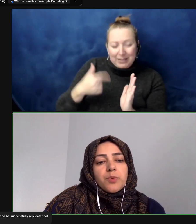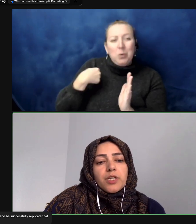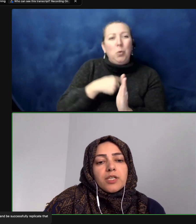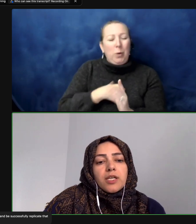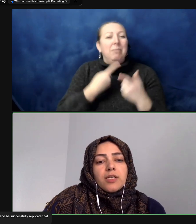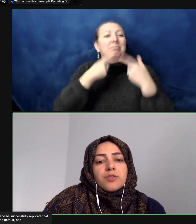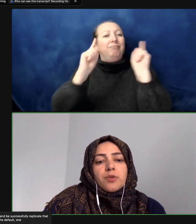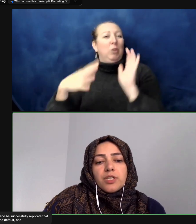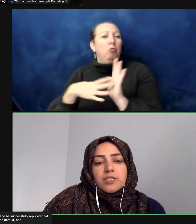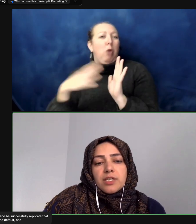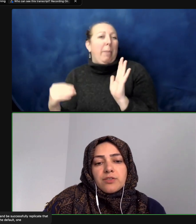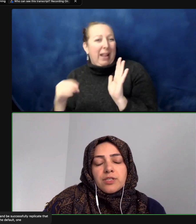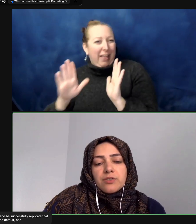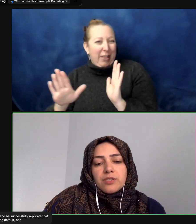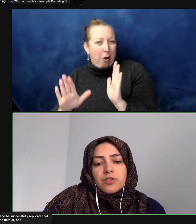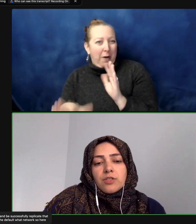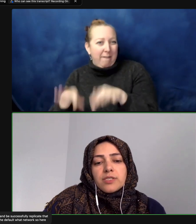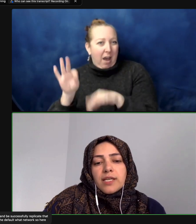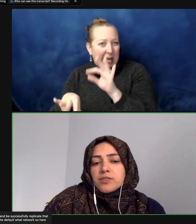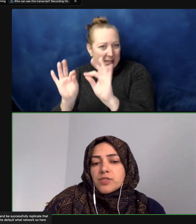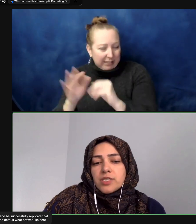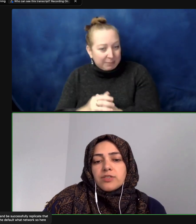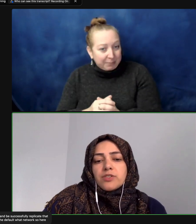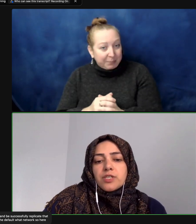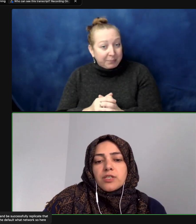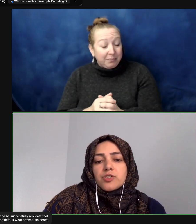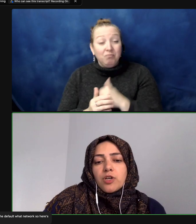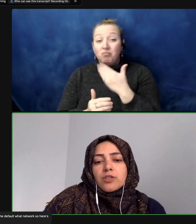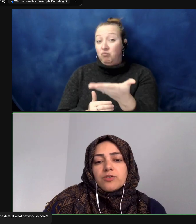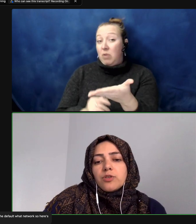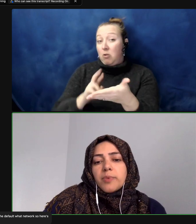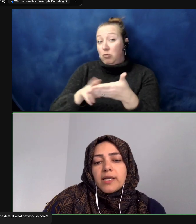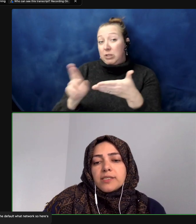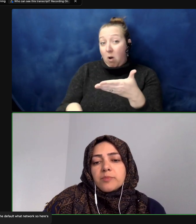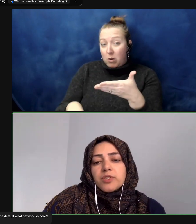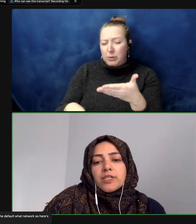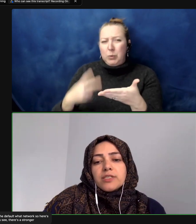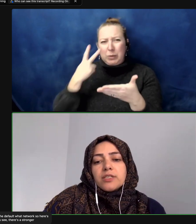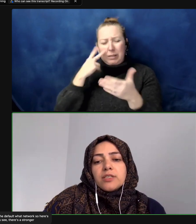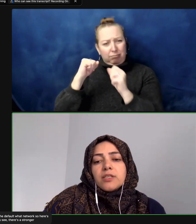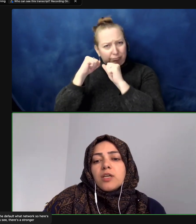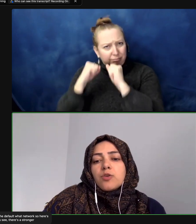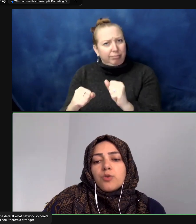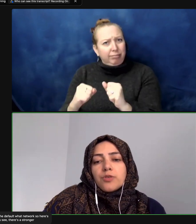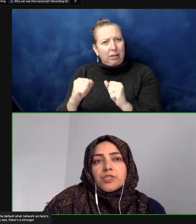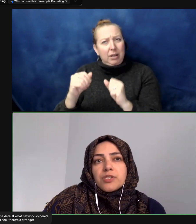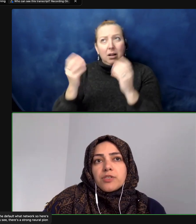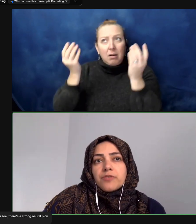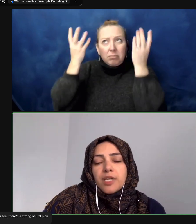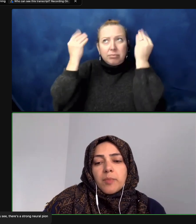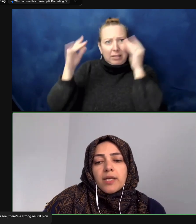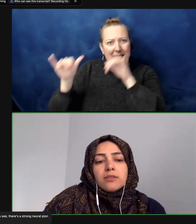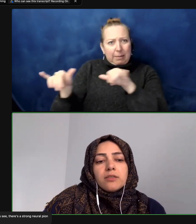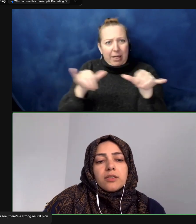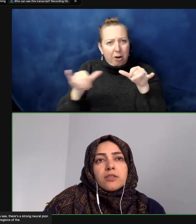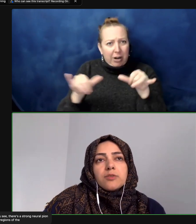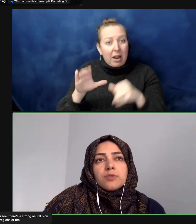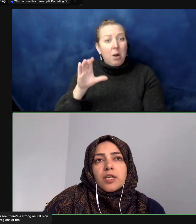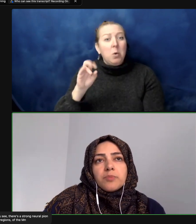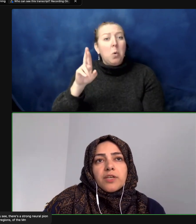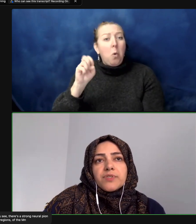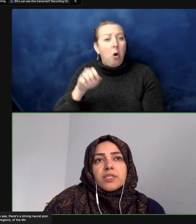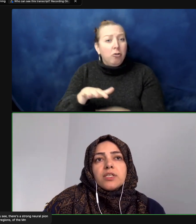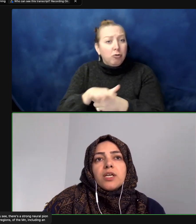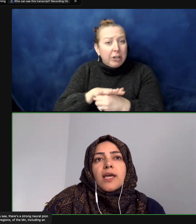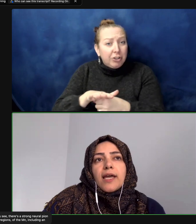mode network. So here's the results. As you see, there's a strong neural pattern similarity in 4 regions of DMN,